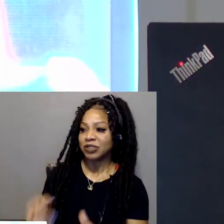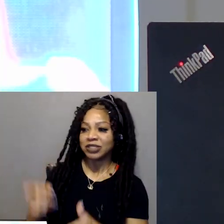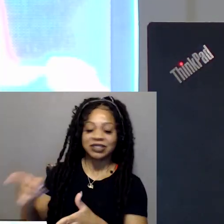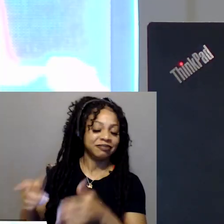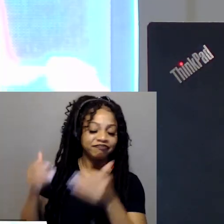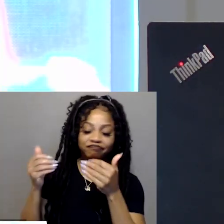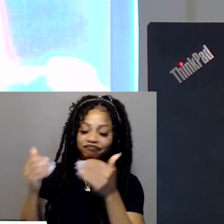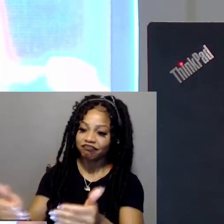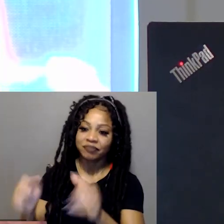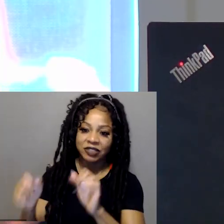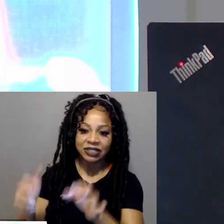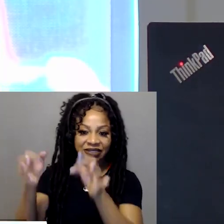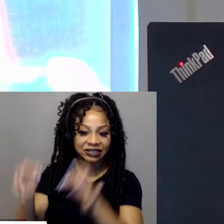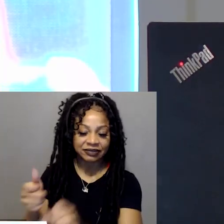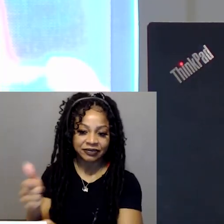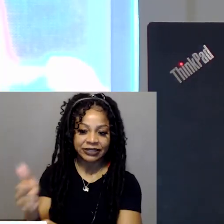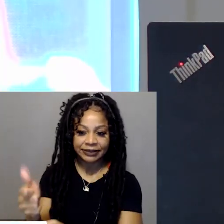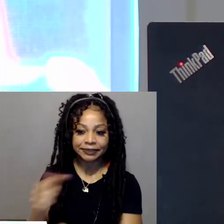16.